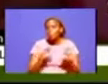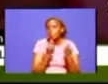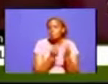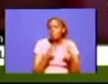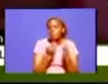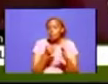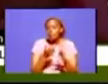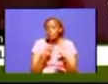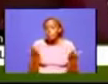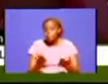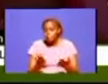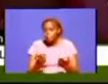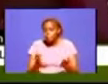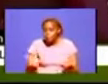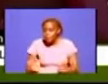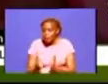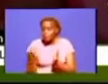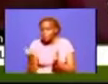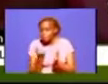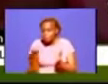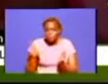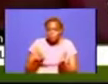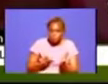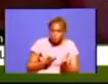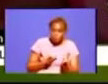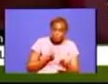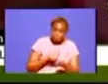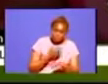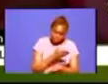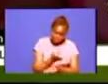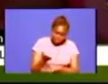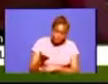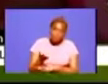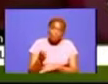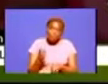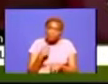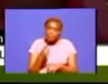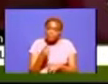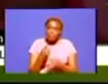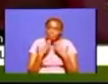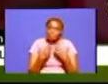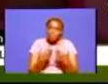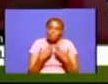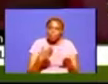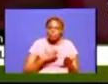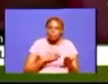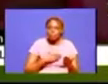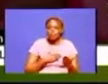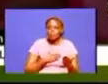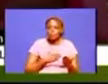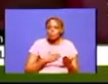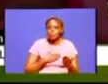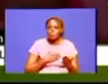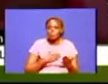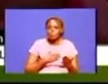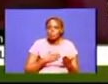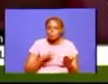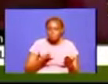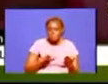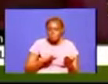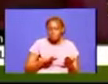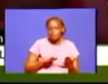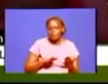from. But I want to encourage them that wherever they are, and this one I also want to sincerely thank my, even if she's not around, my late mother, Philomena